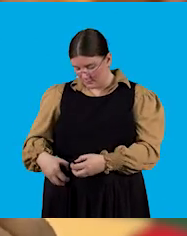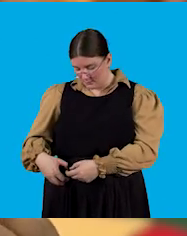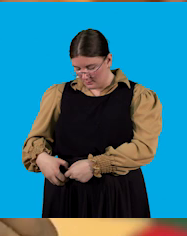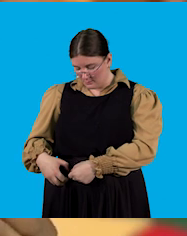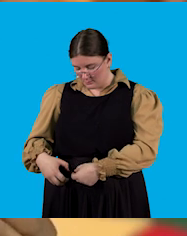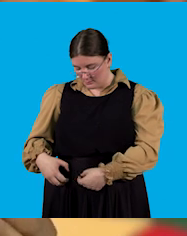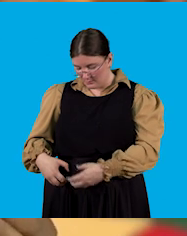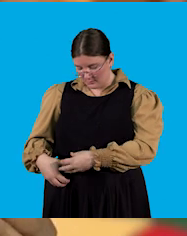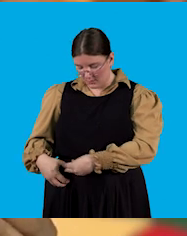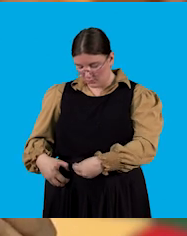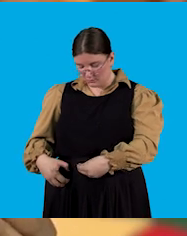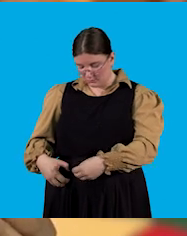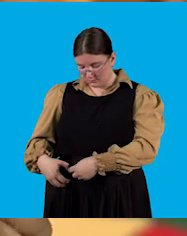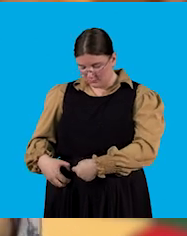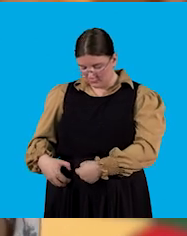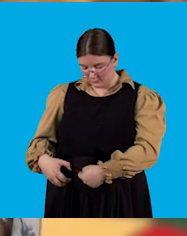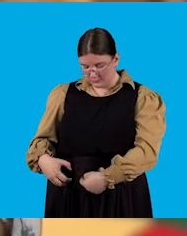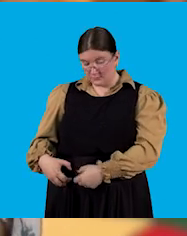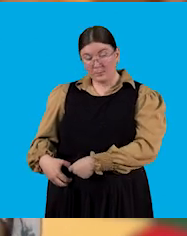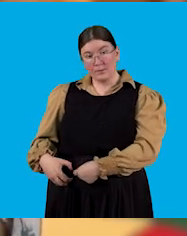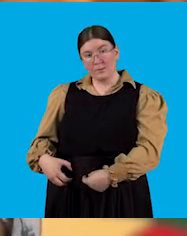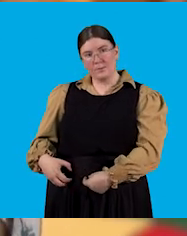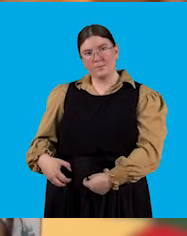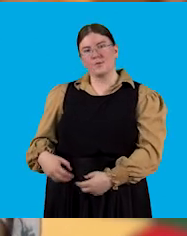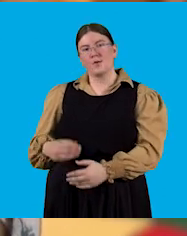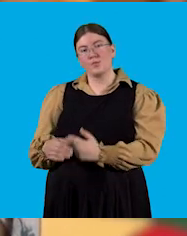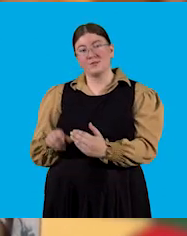and that process is known as ovulation.